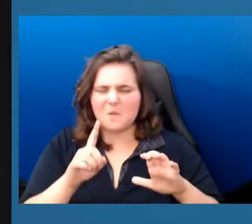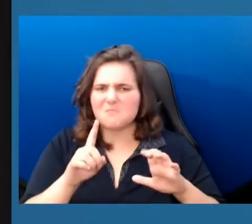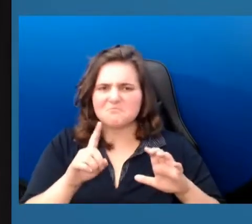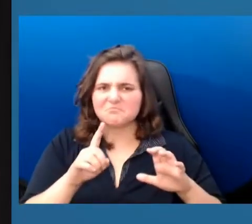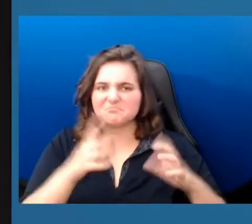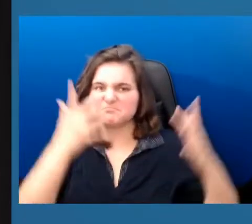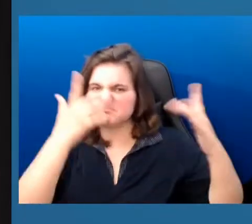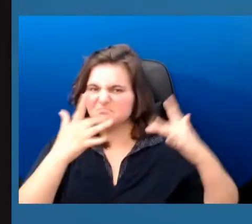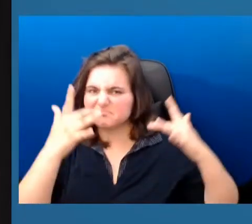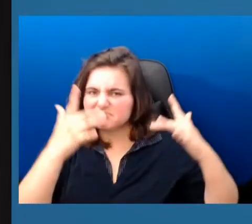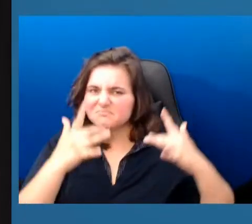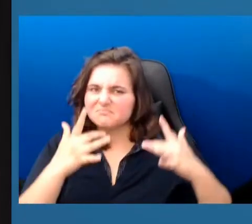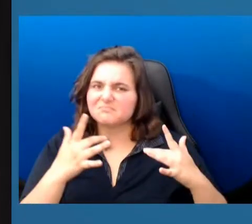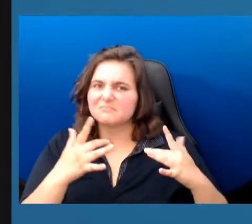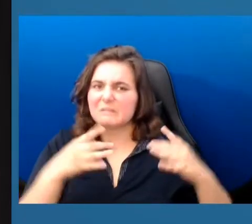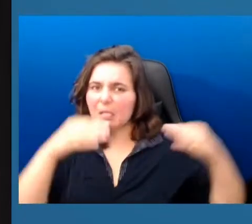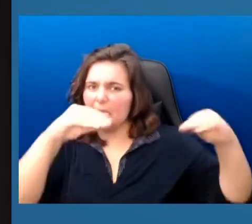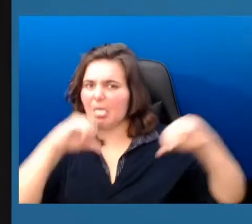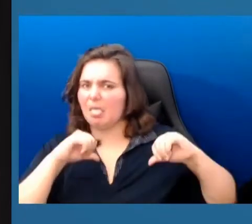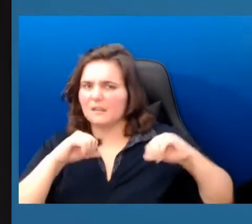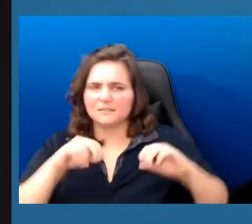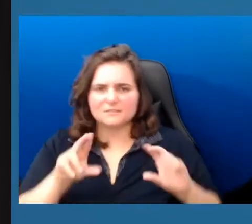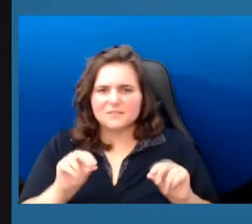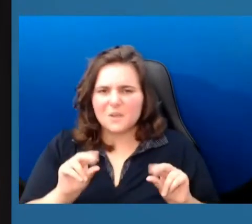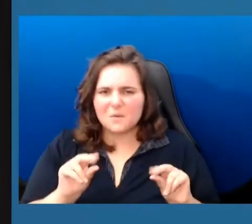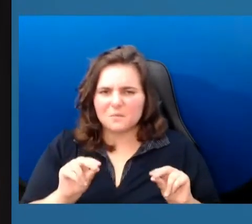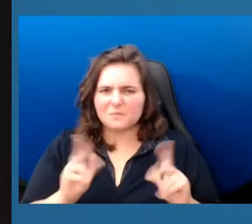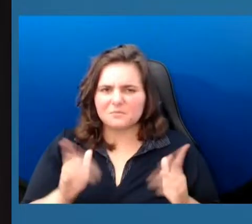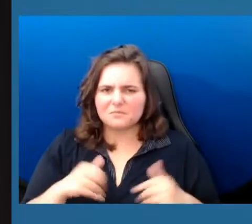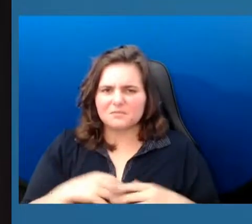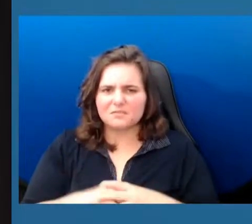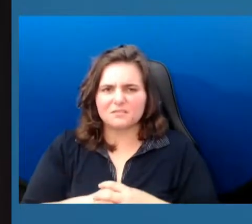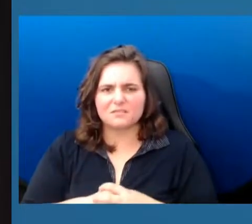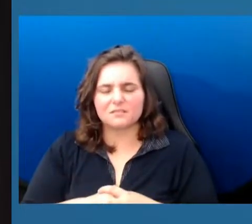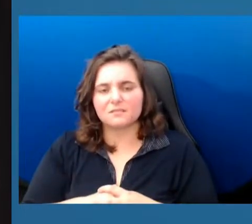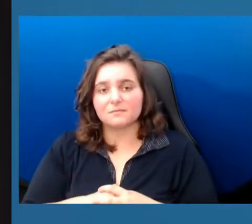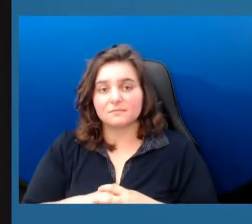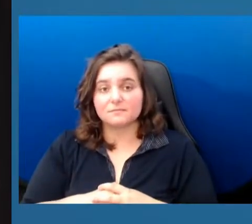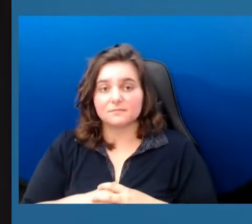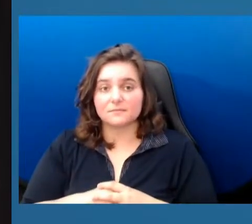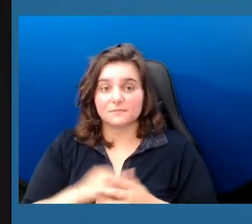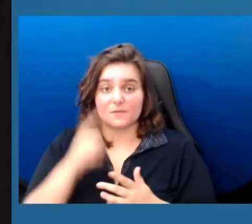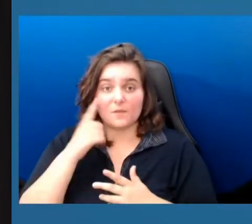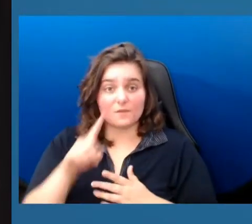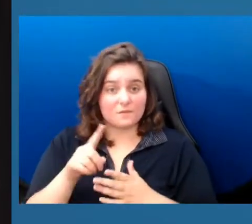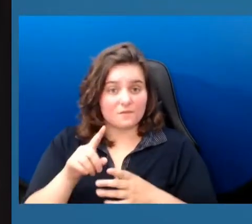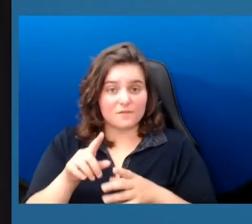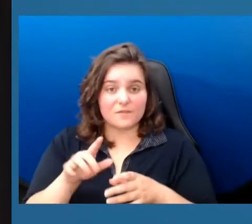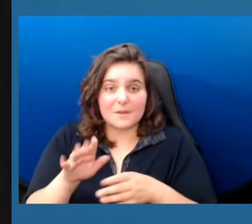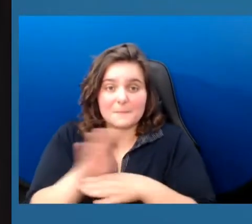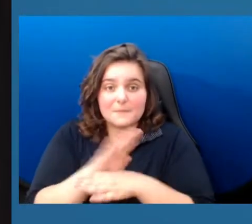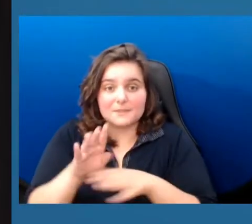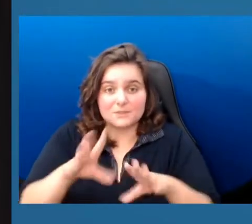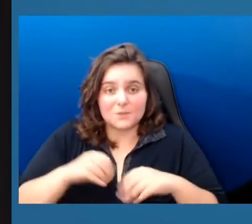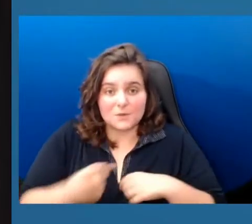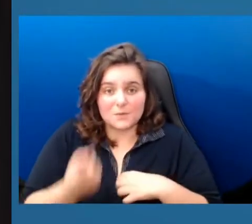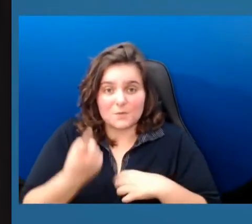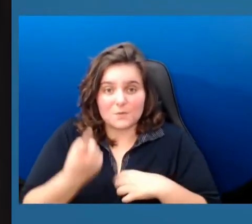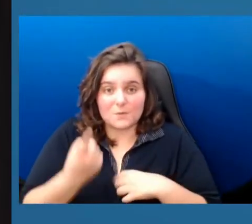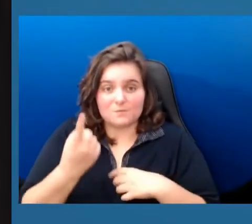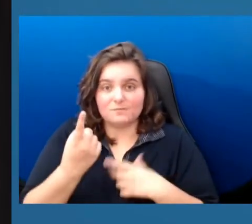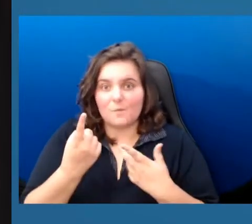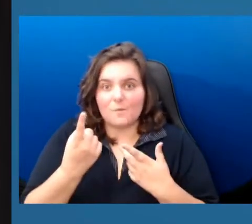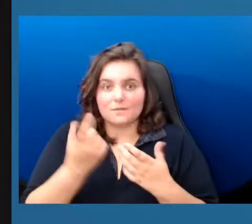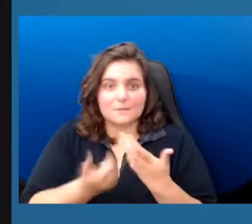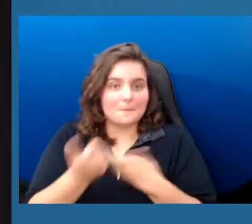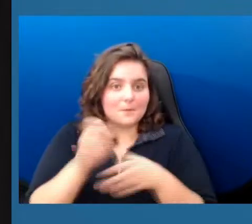charity. In fact, for an entrepreneur, one of the most rewarding things is working hard for the dollar that we put